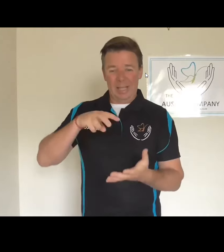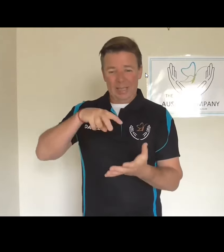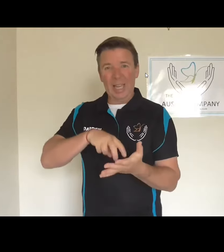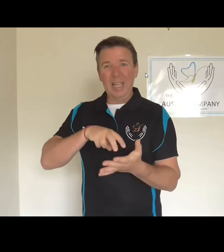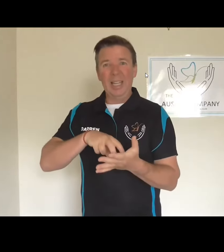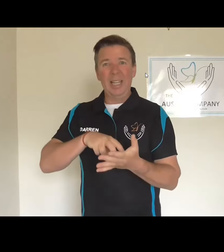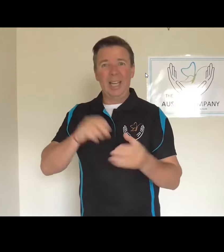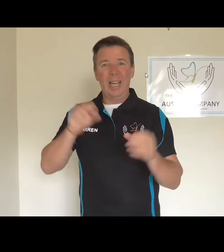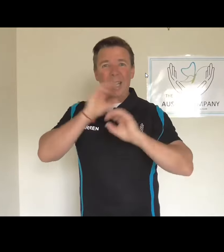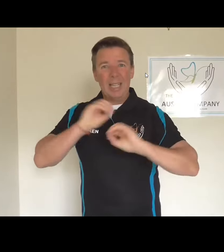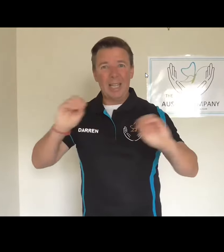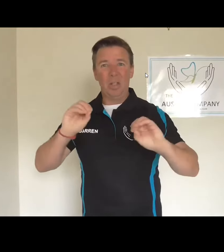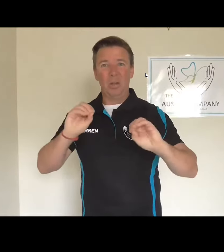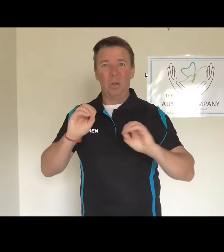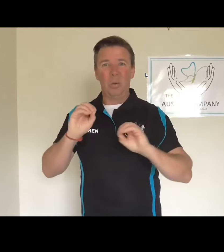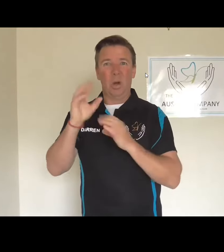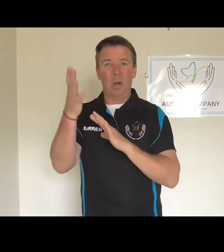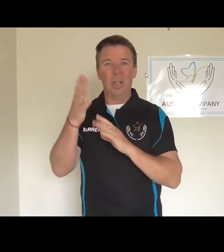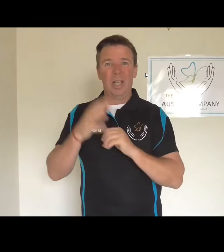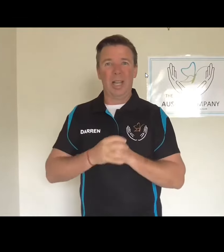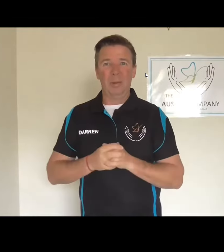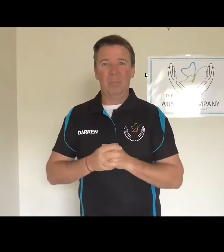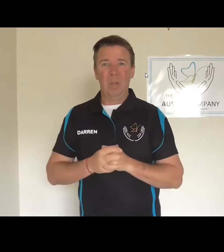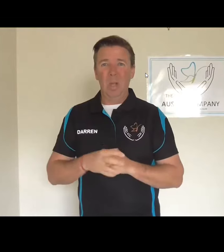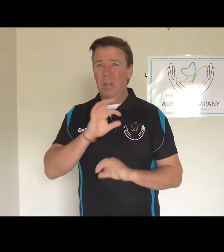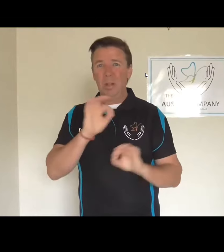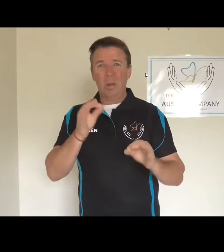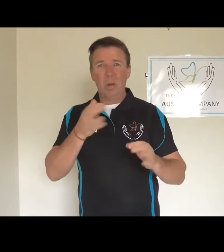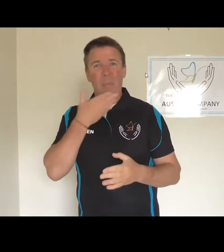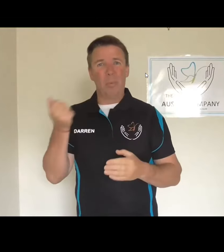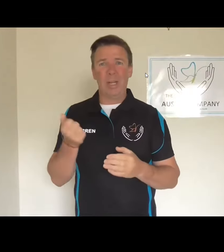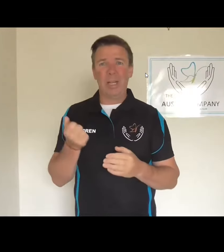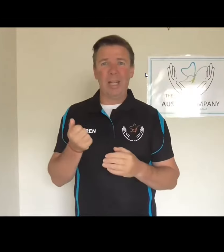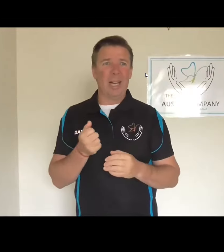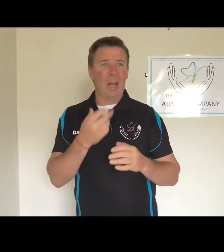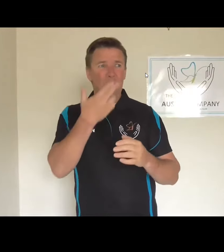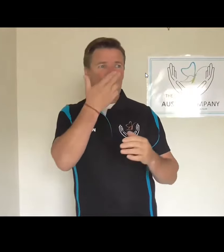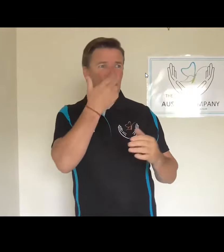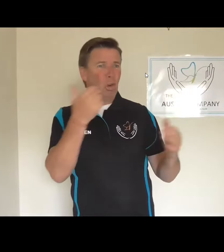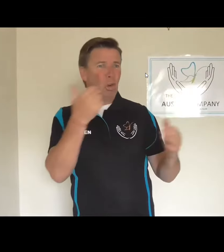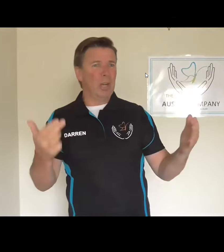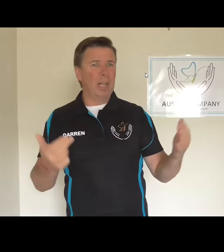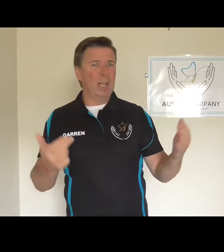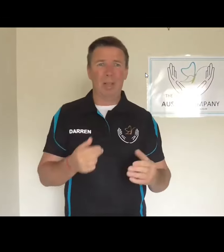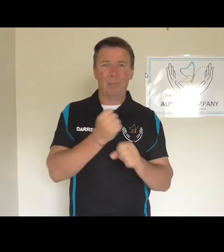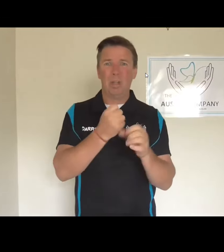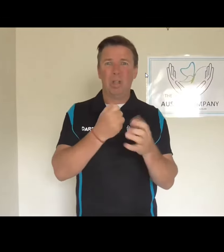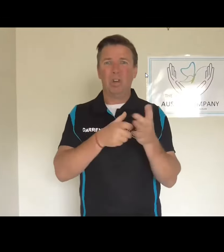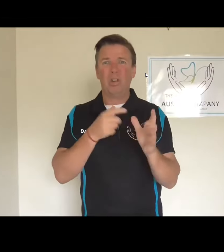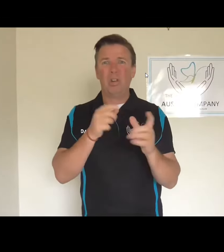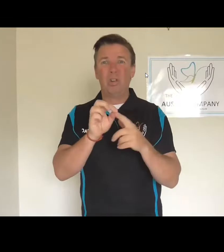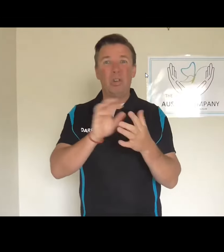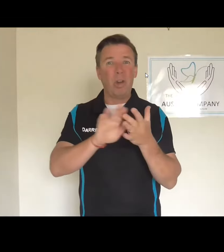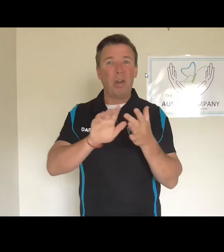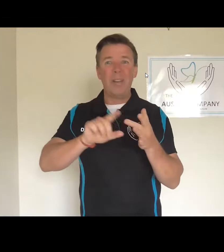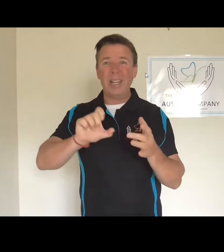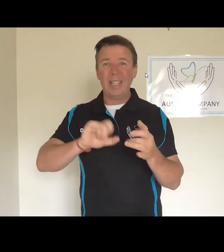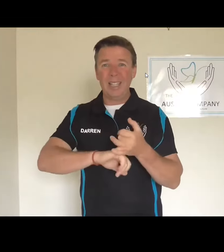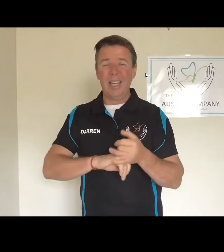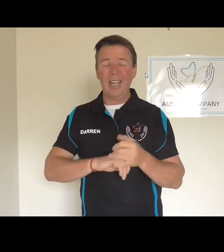here teaching you Auslan. There's no pretty drawing, graphics,